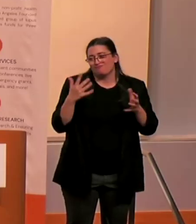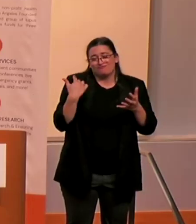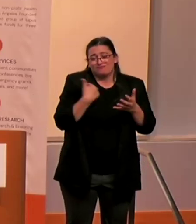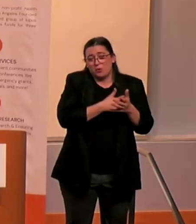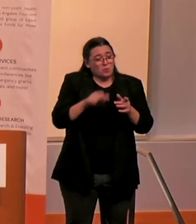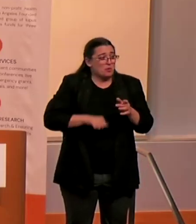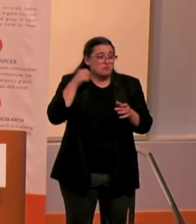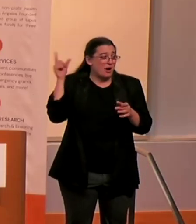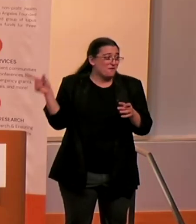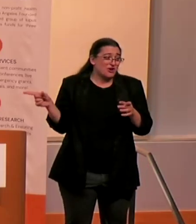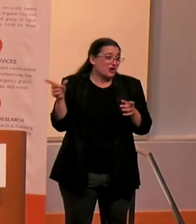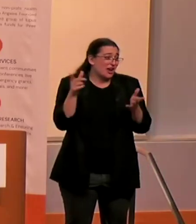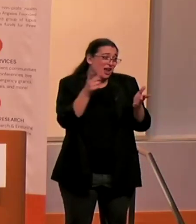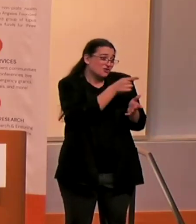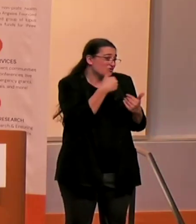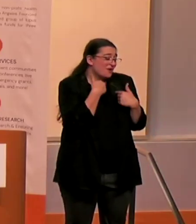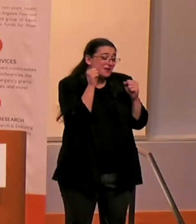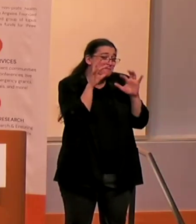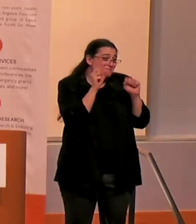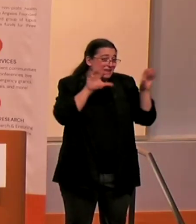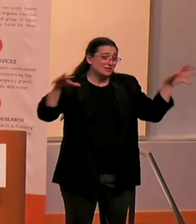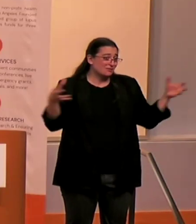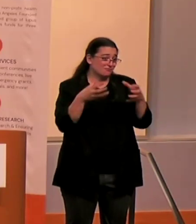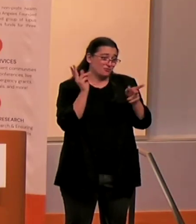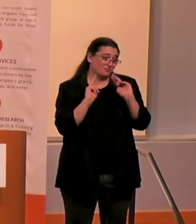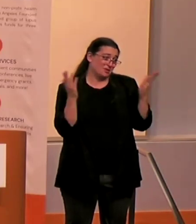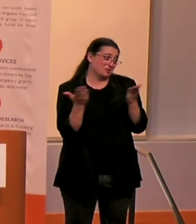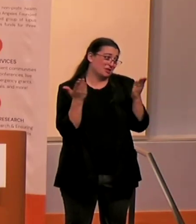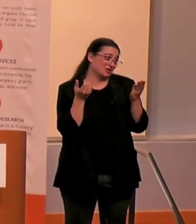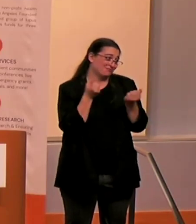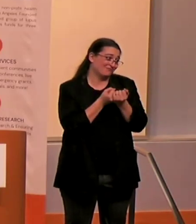to be great. You've got a great set of people here for you. So.